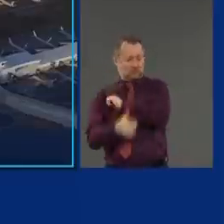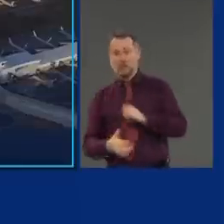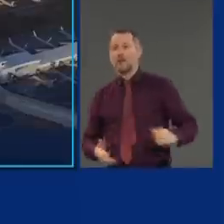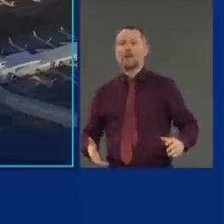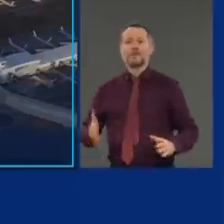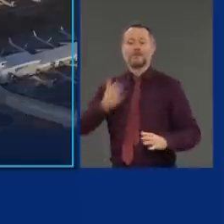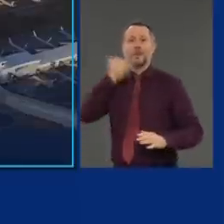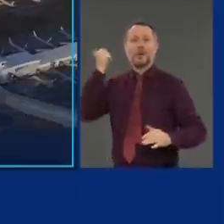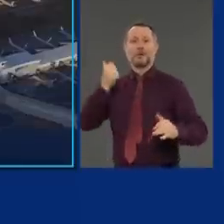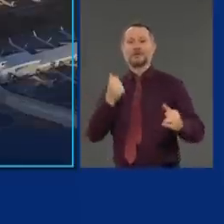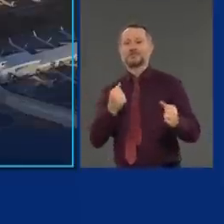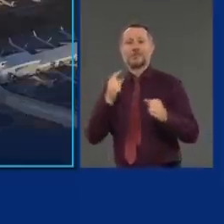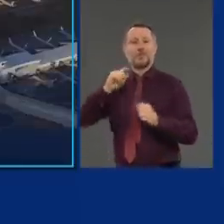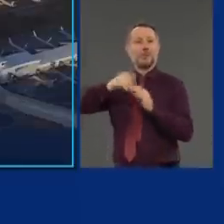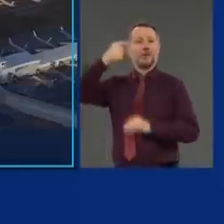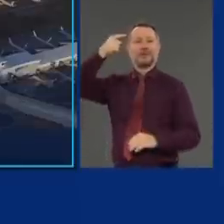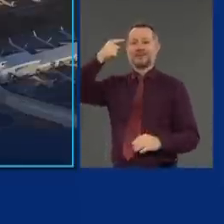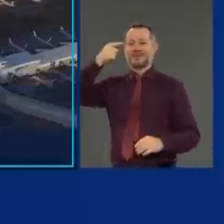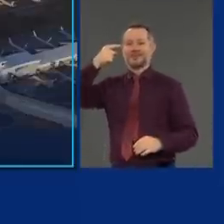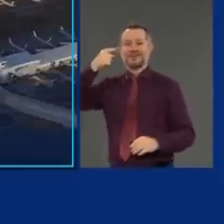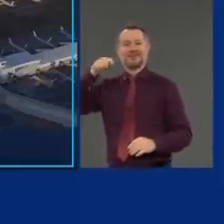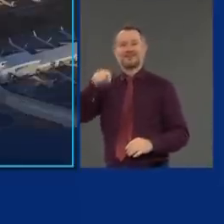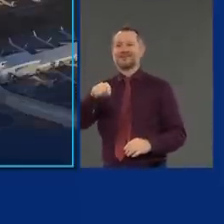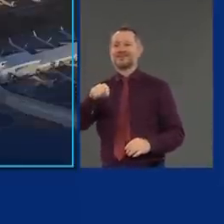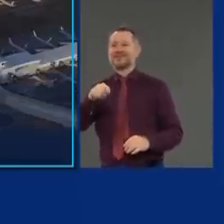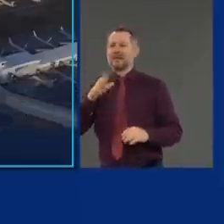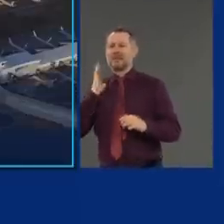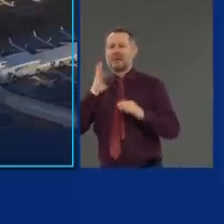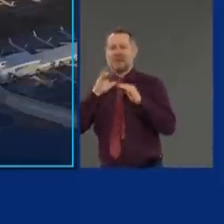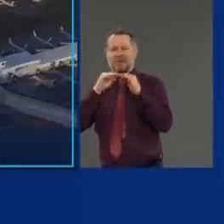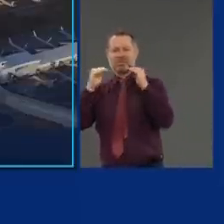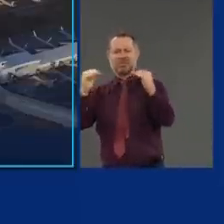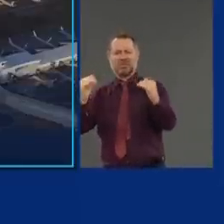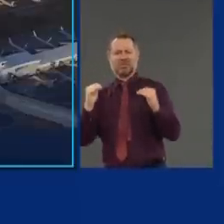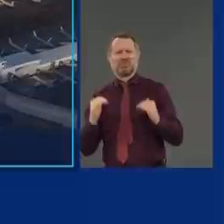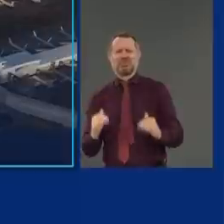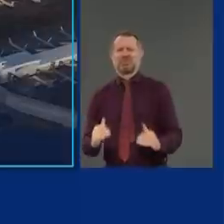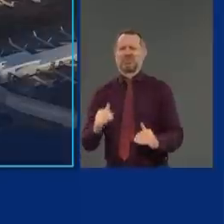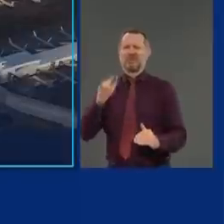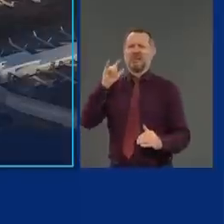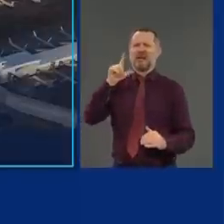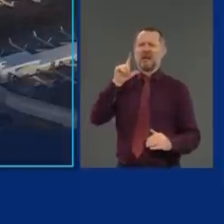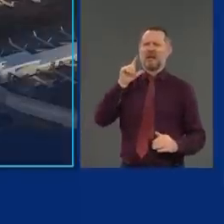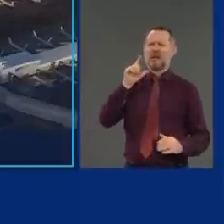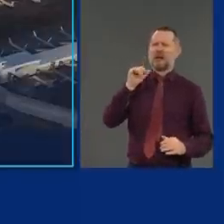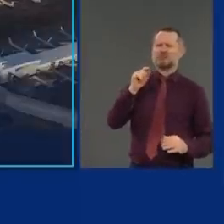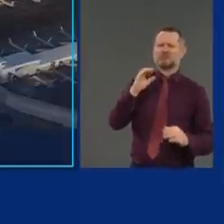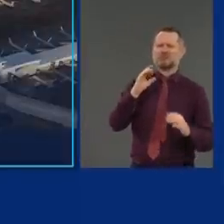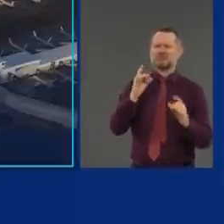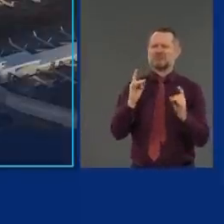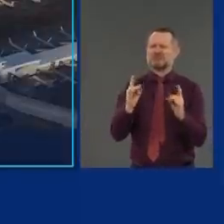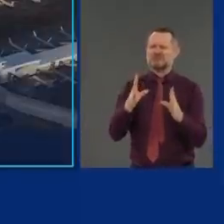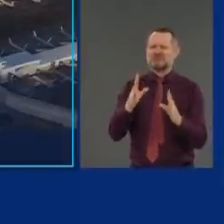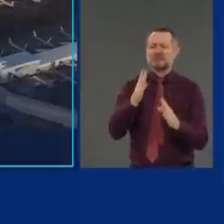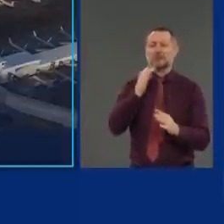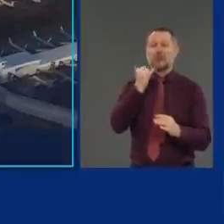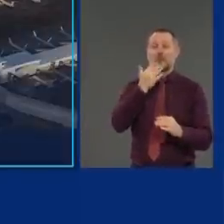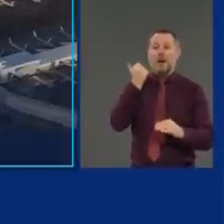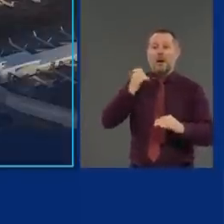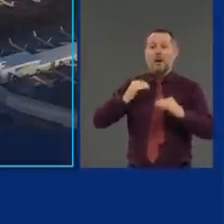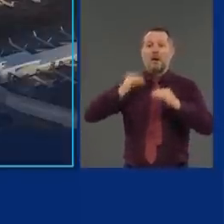appallingly substandard to 21st century best in class. From the laughingstock on